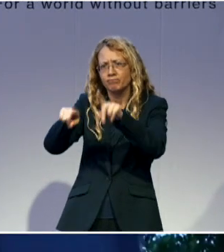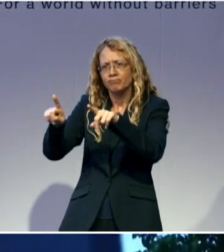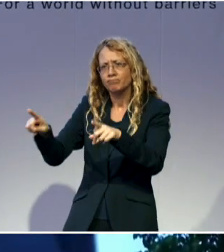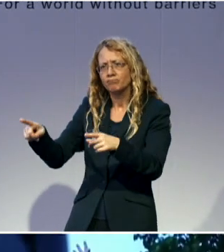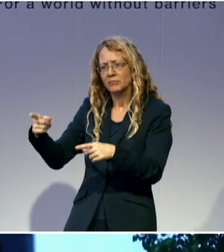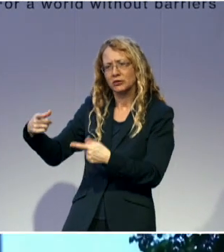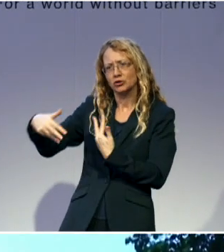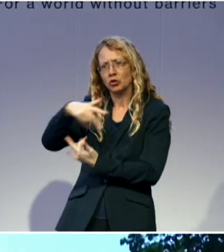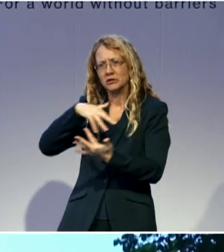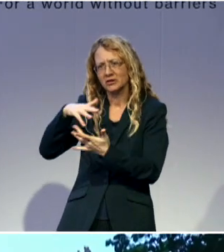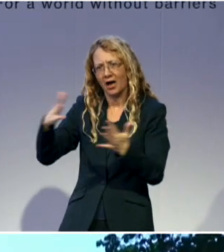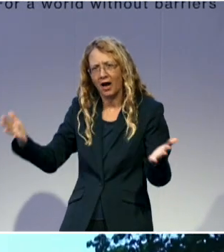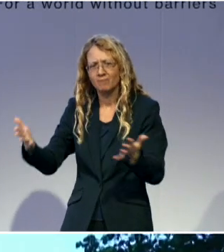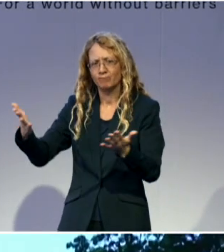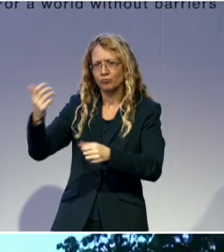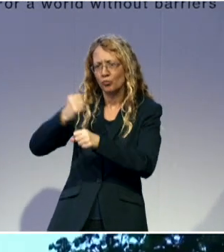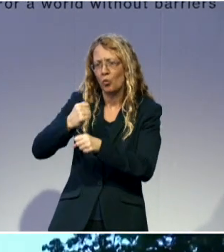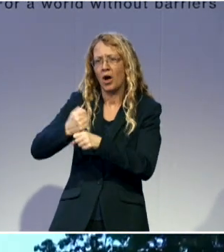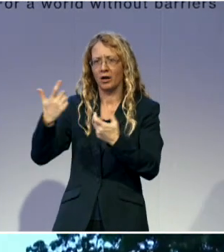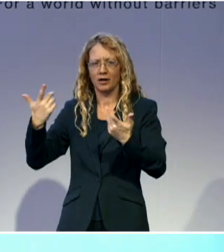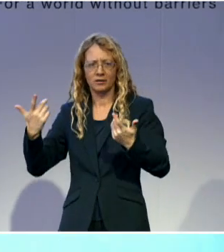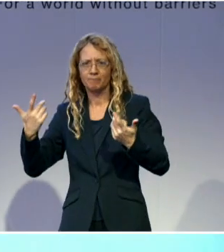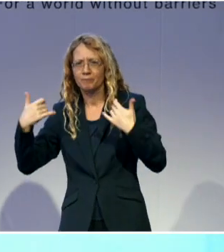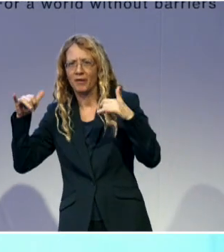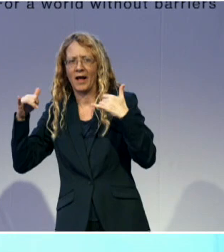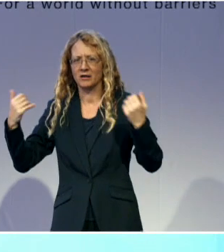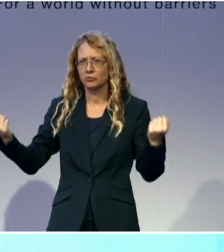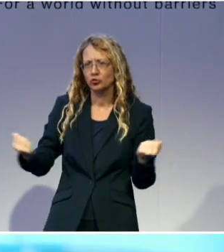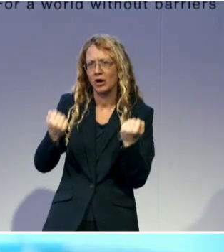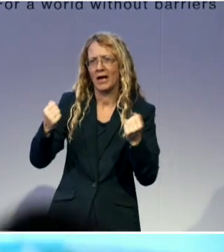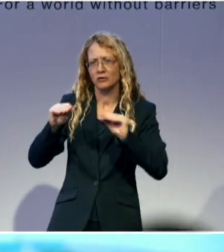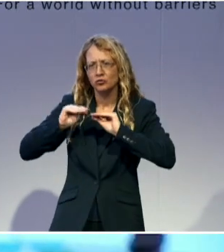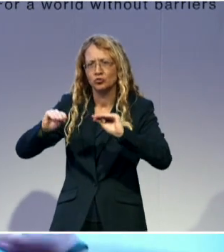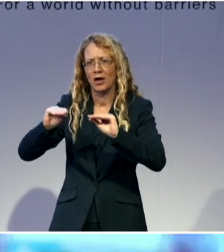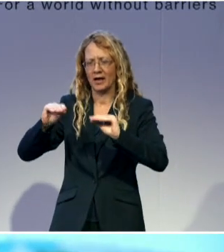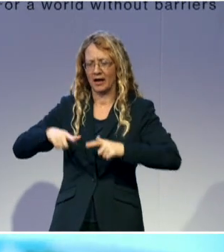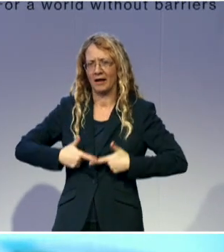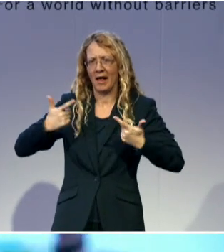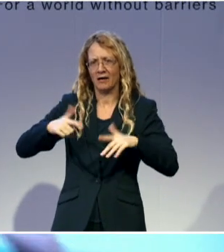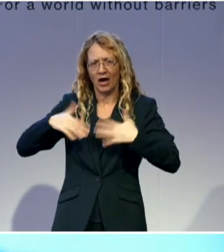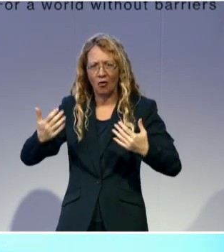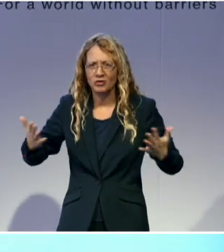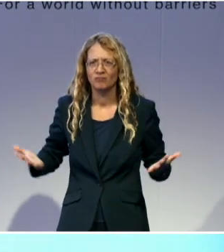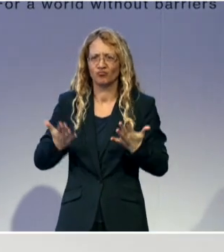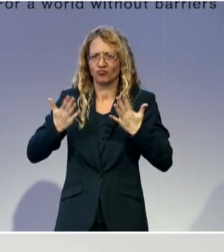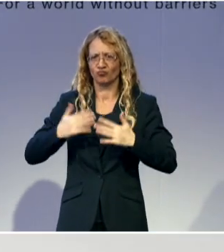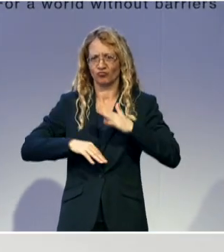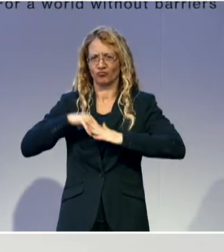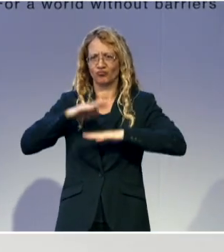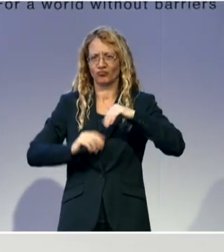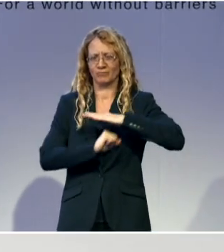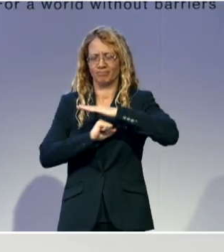life skills training, and self-management courses. More than 315 women have benefited from the program.